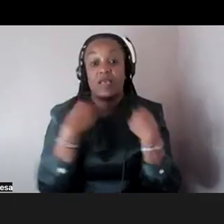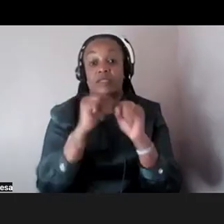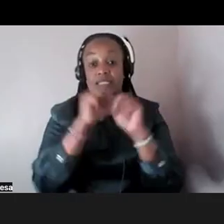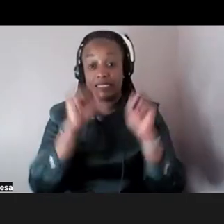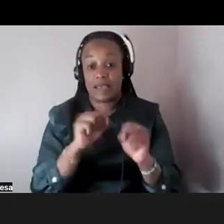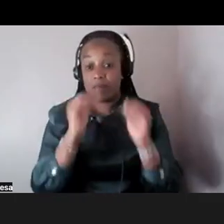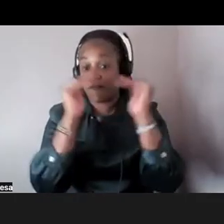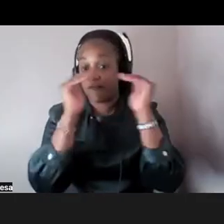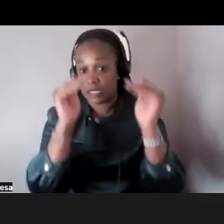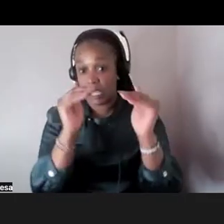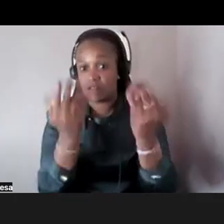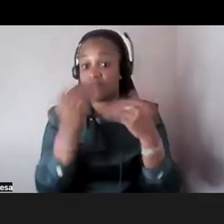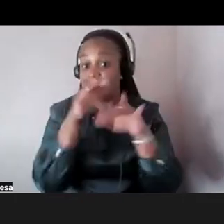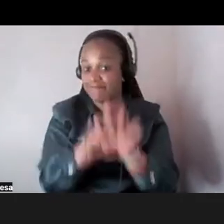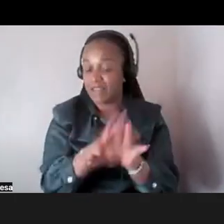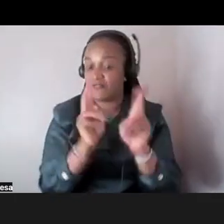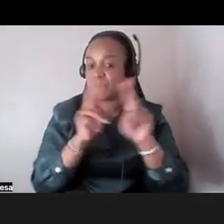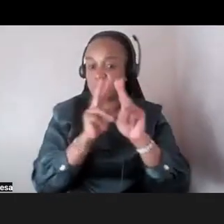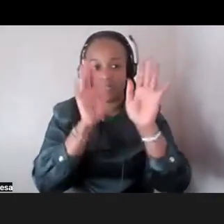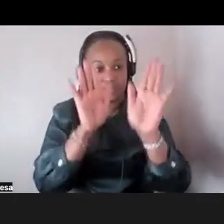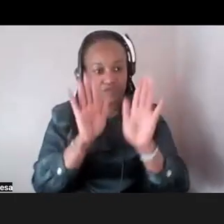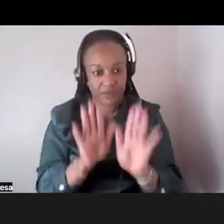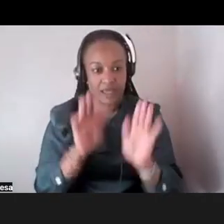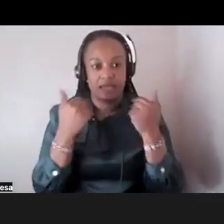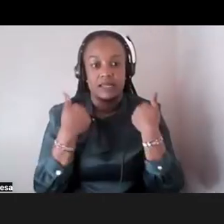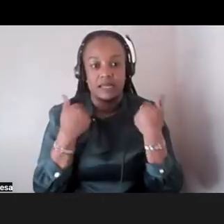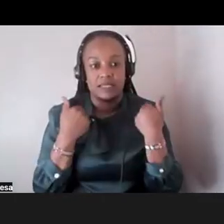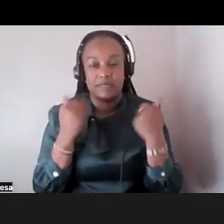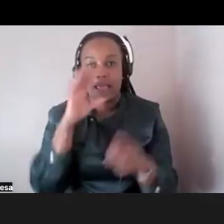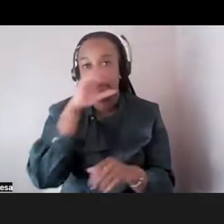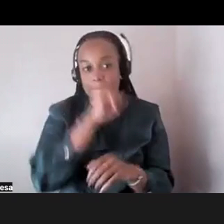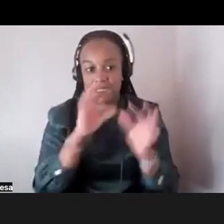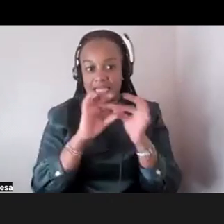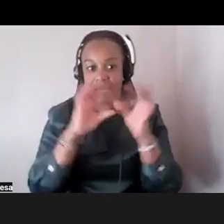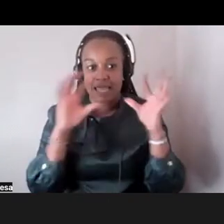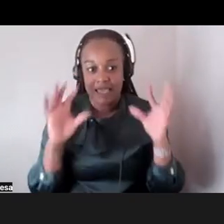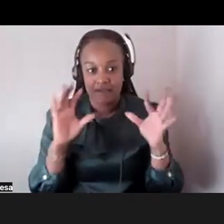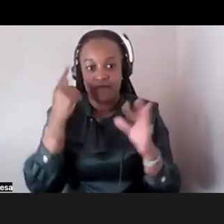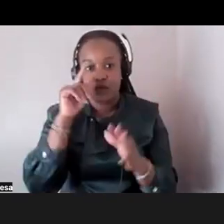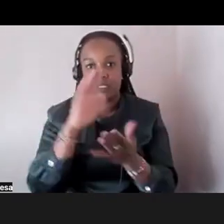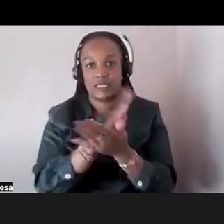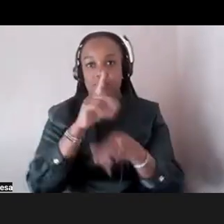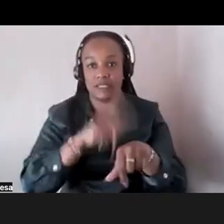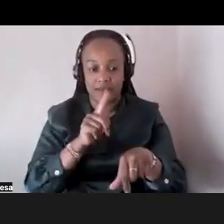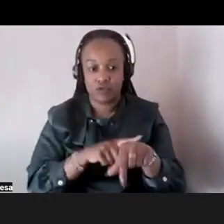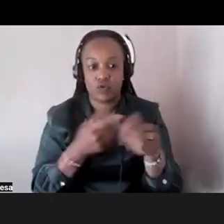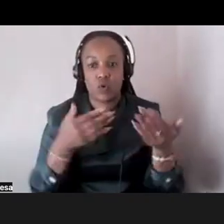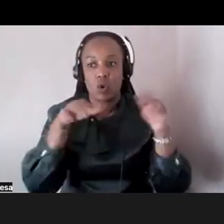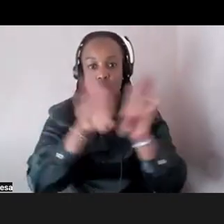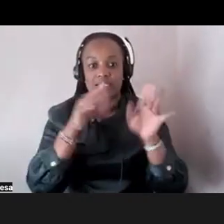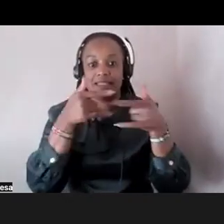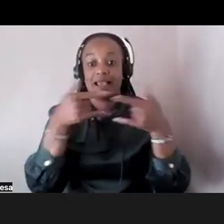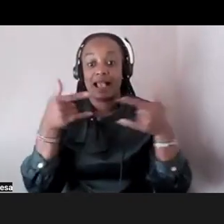into this is really critical, and it has been a missing link for, I think, some time, but we're really trying to close that gap and strengthen this